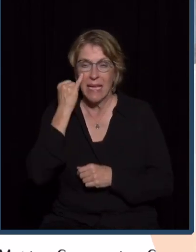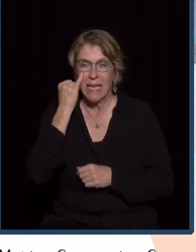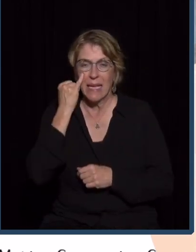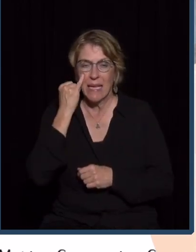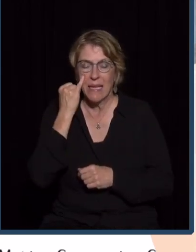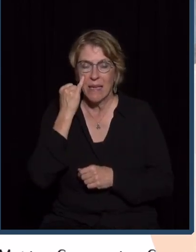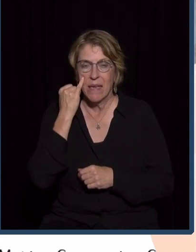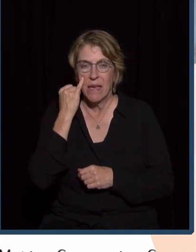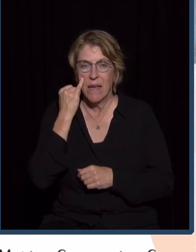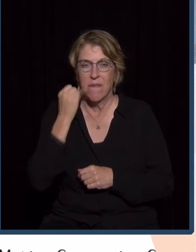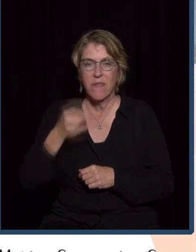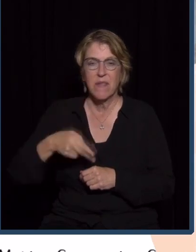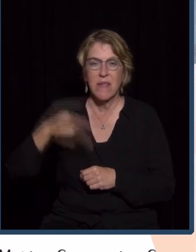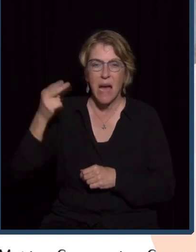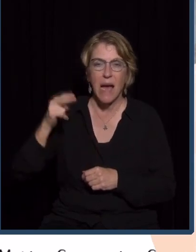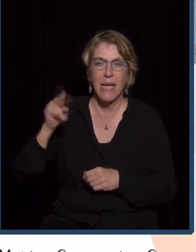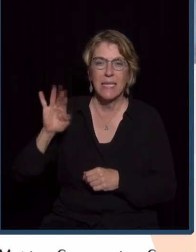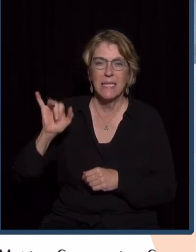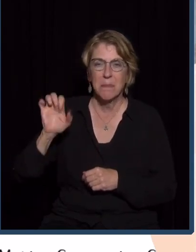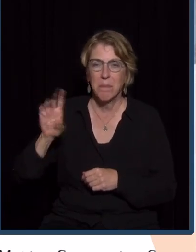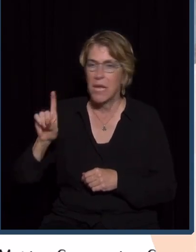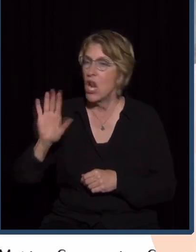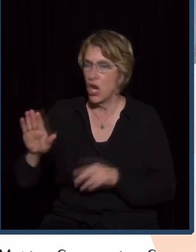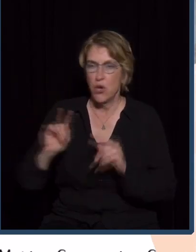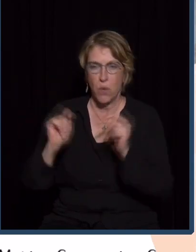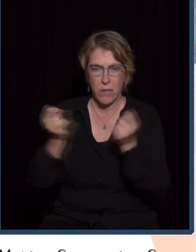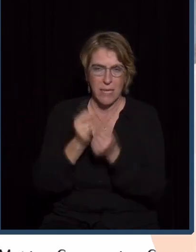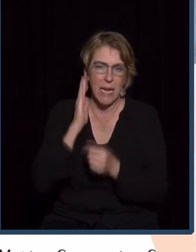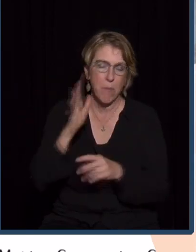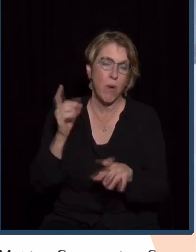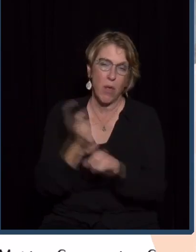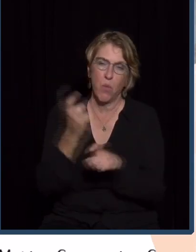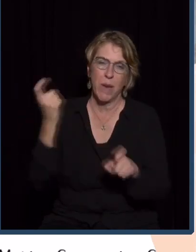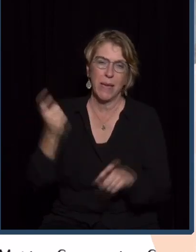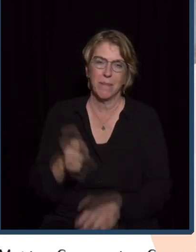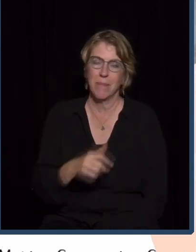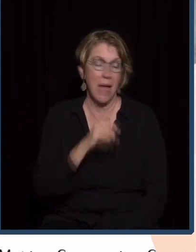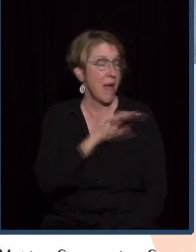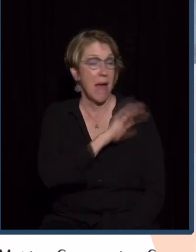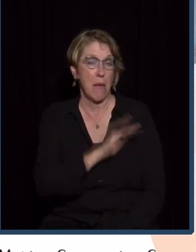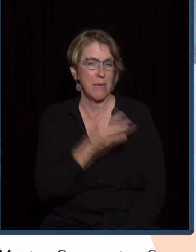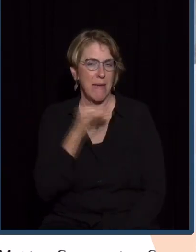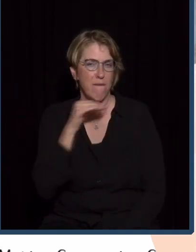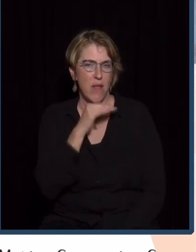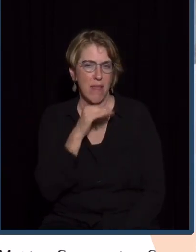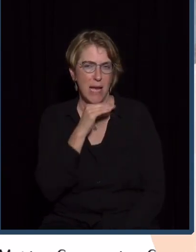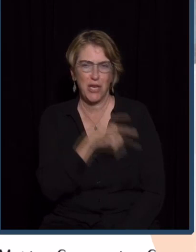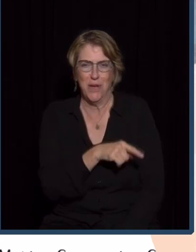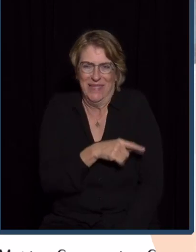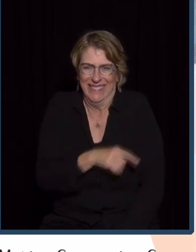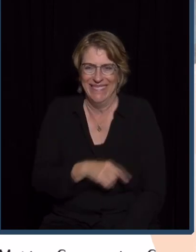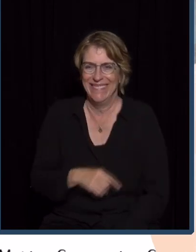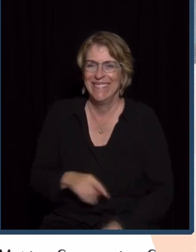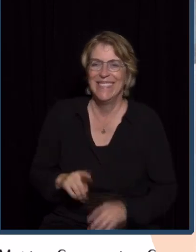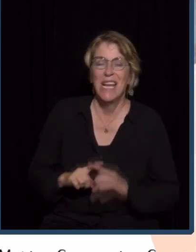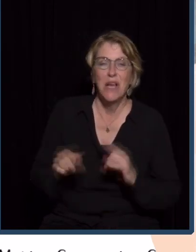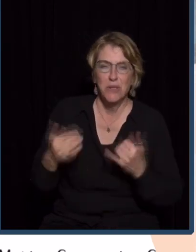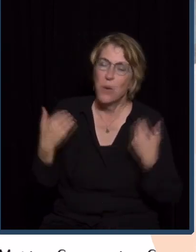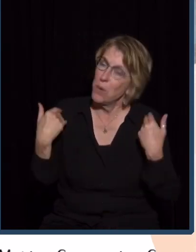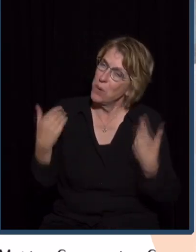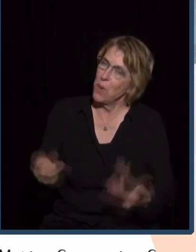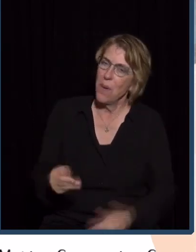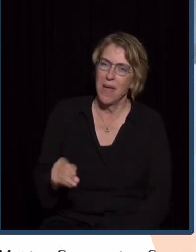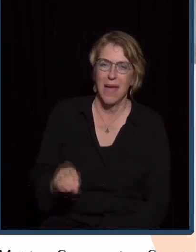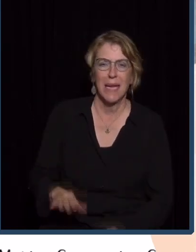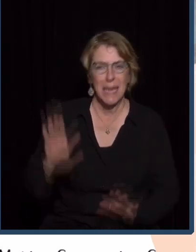highest is sure to have their team win. That is how it works. Trust me, I would not lie to you about something like this. So just go ahead and bid on that when we know